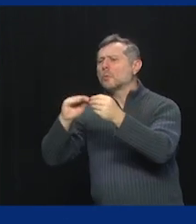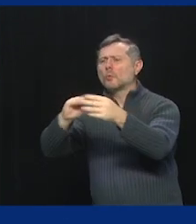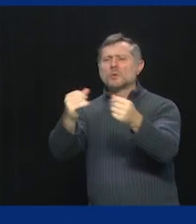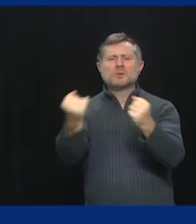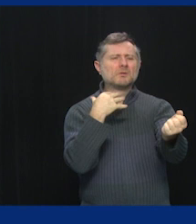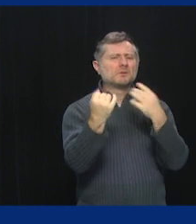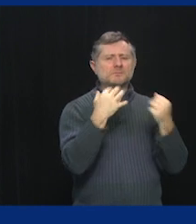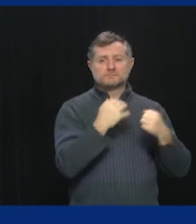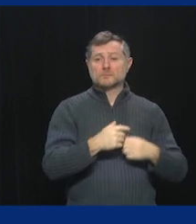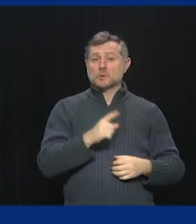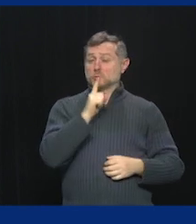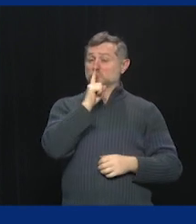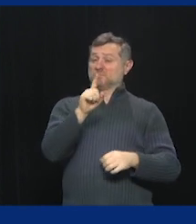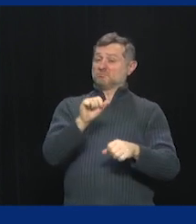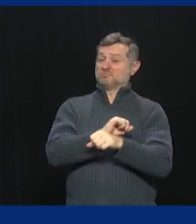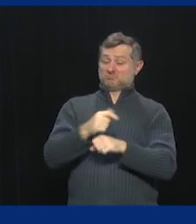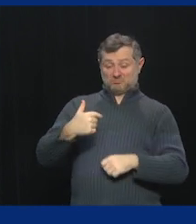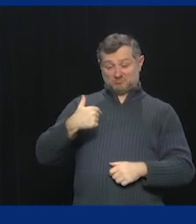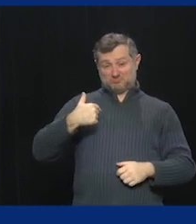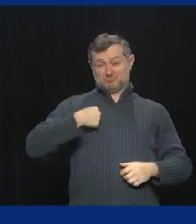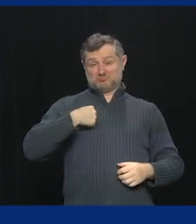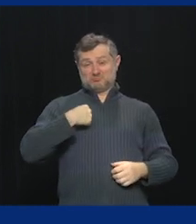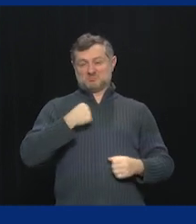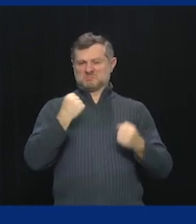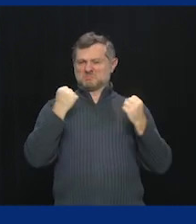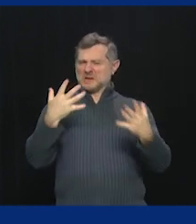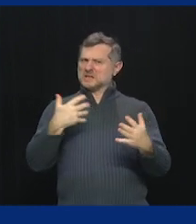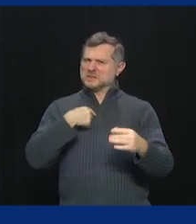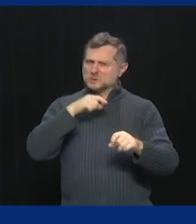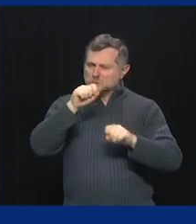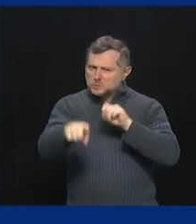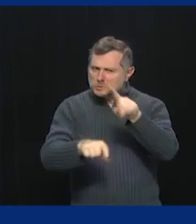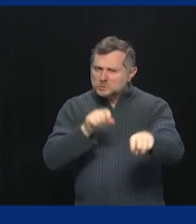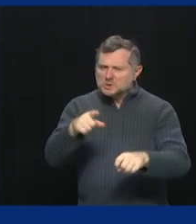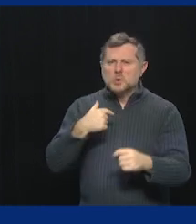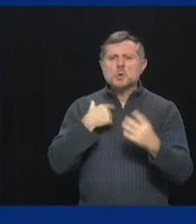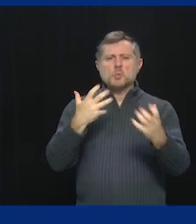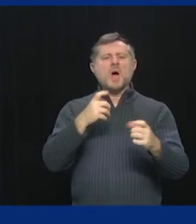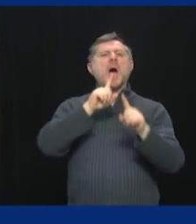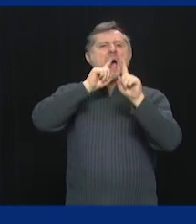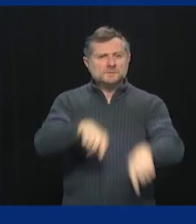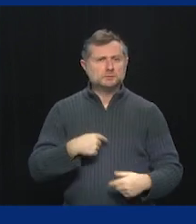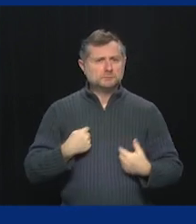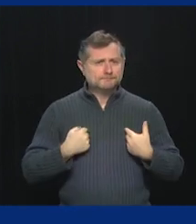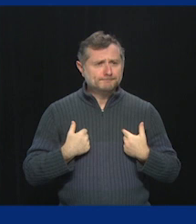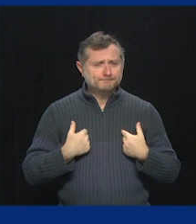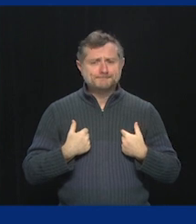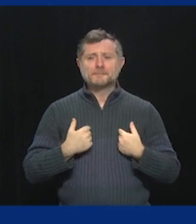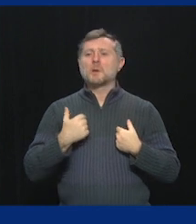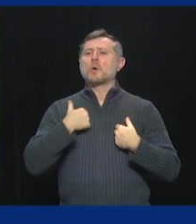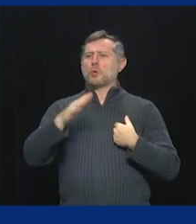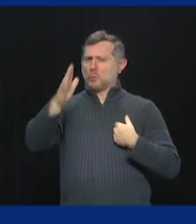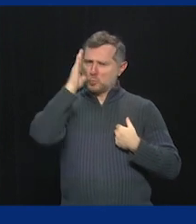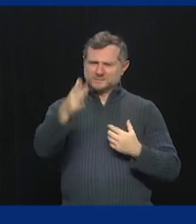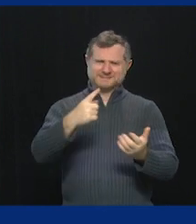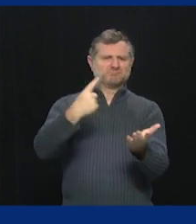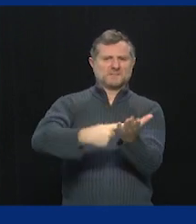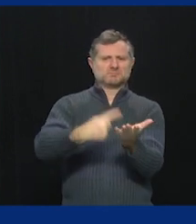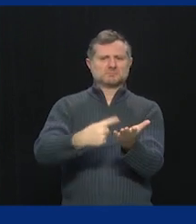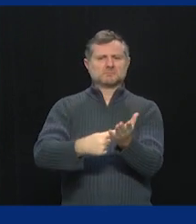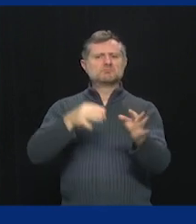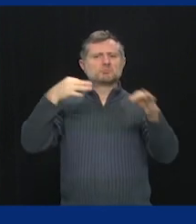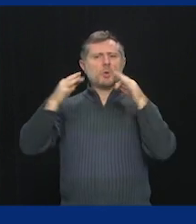this. I have a lot of questions, and I'm looking for answers. And what I'm going to do is talk about what we're going to do to, first of all, help the people,